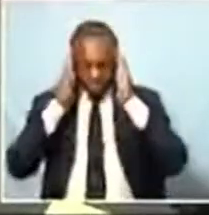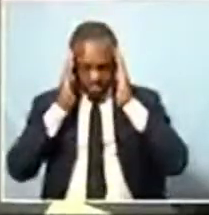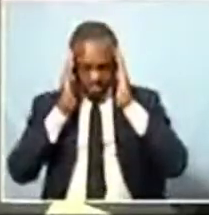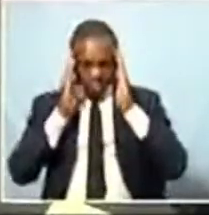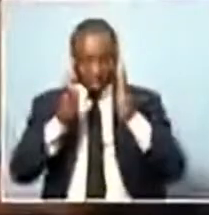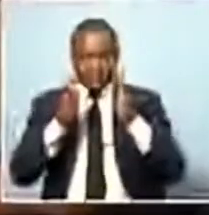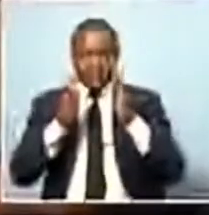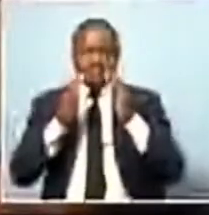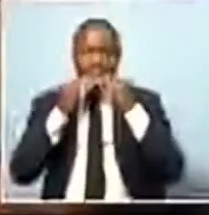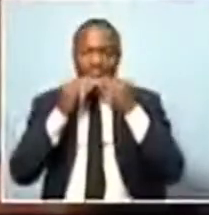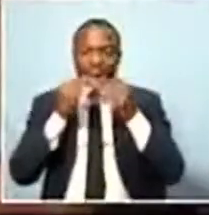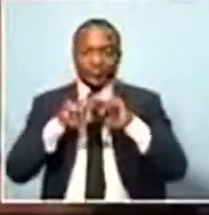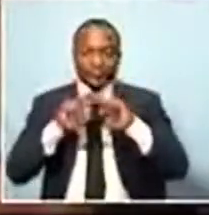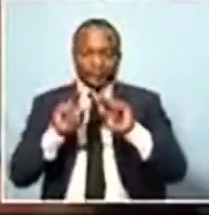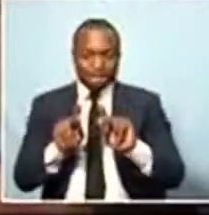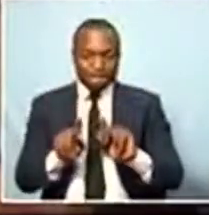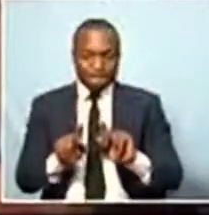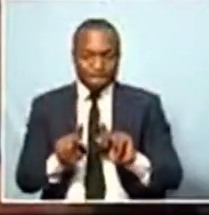Chairperson.